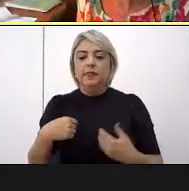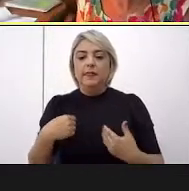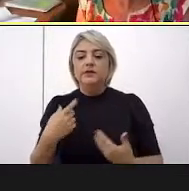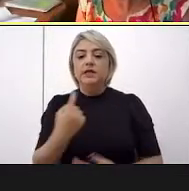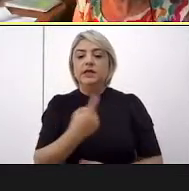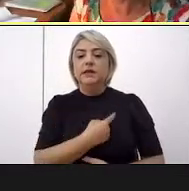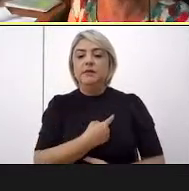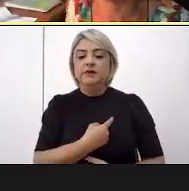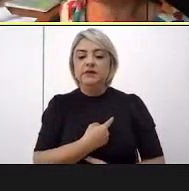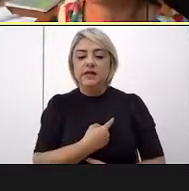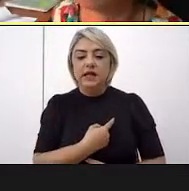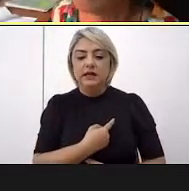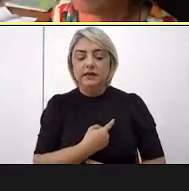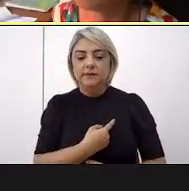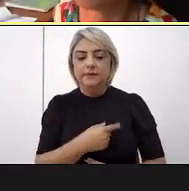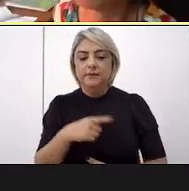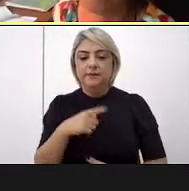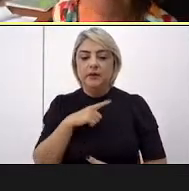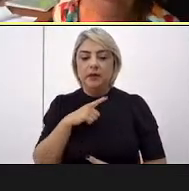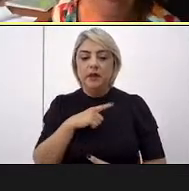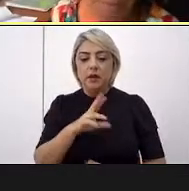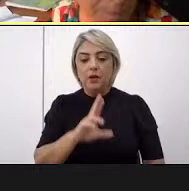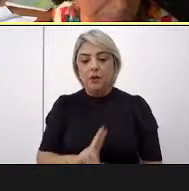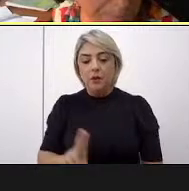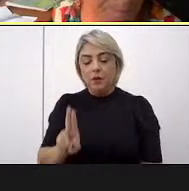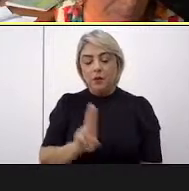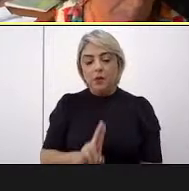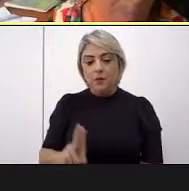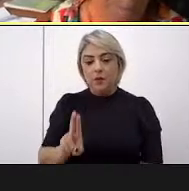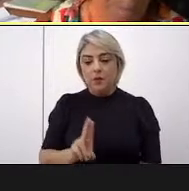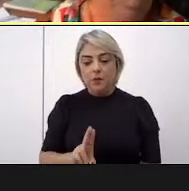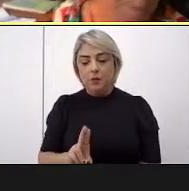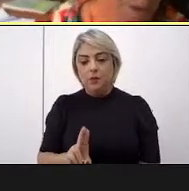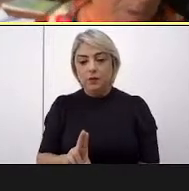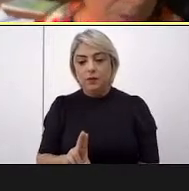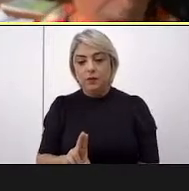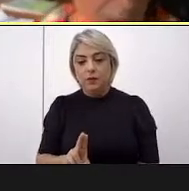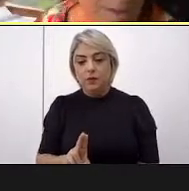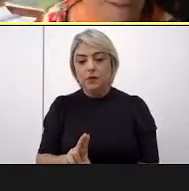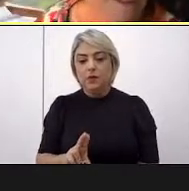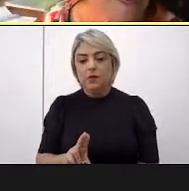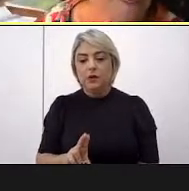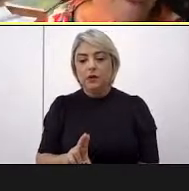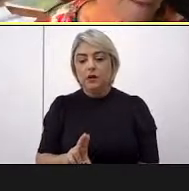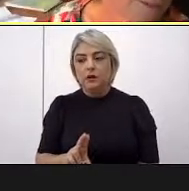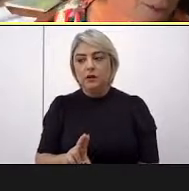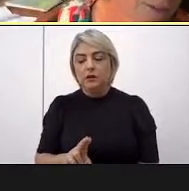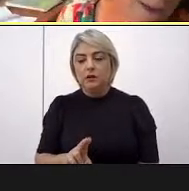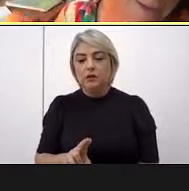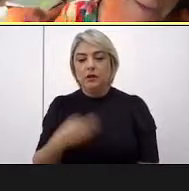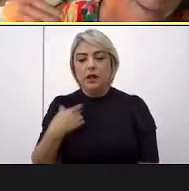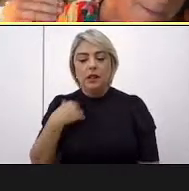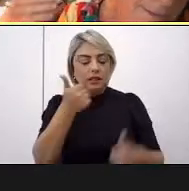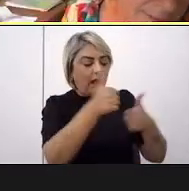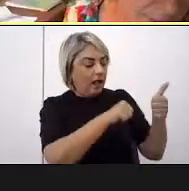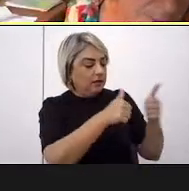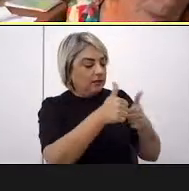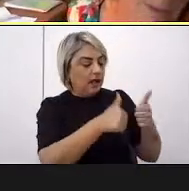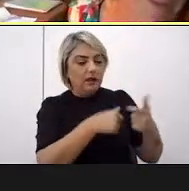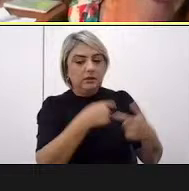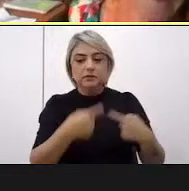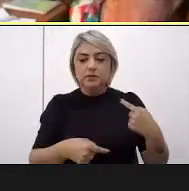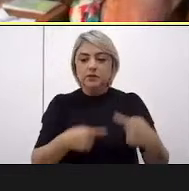concepts which are used in cognitive public policy analysis, just like the